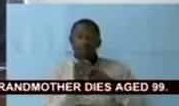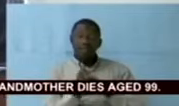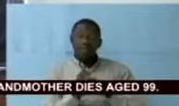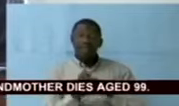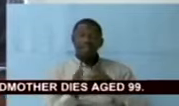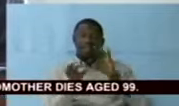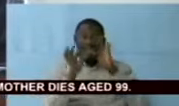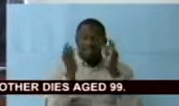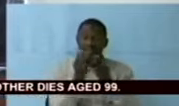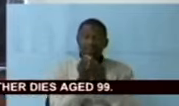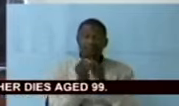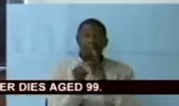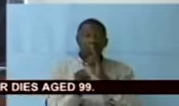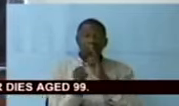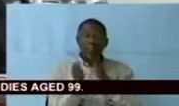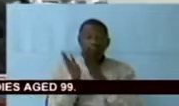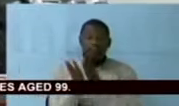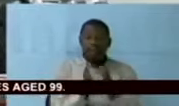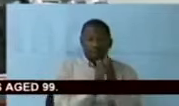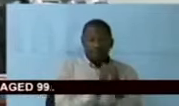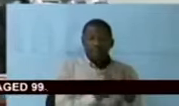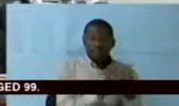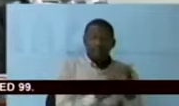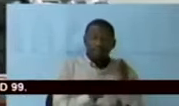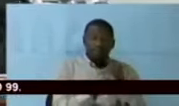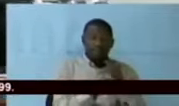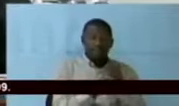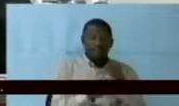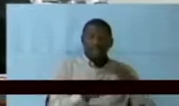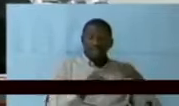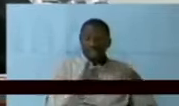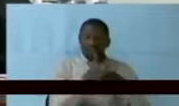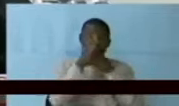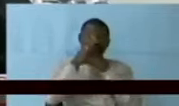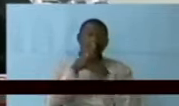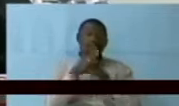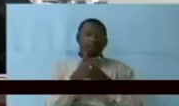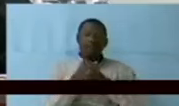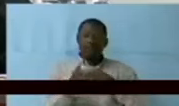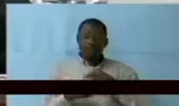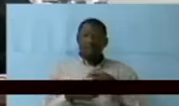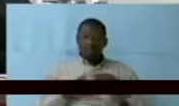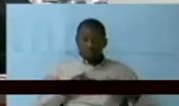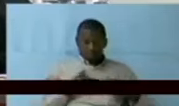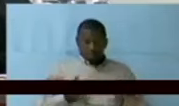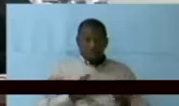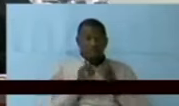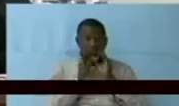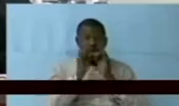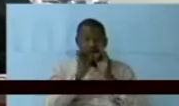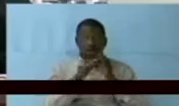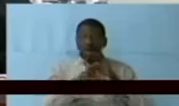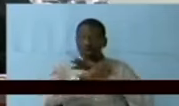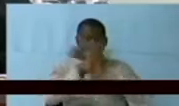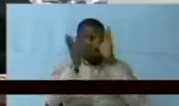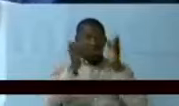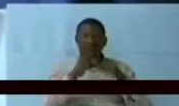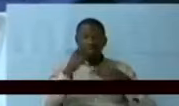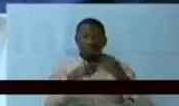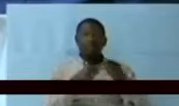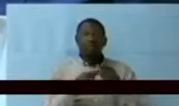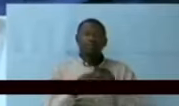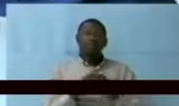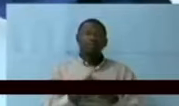managed the accident, personally made these confessions. Many accident of parent my Fati Kama will